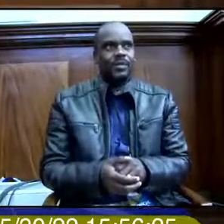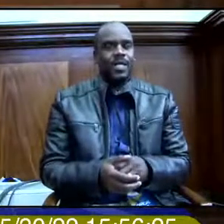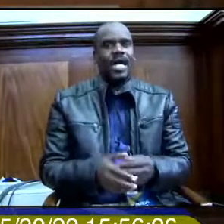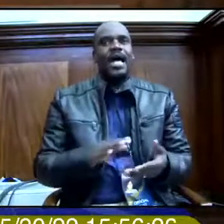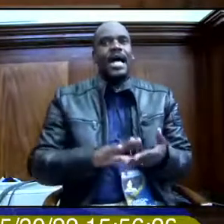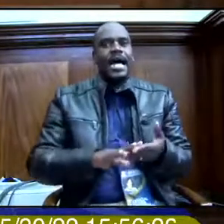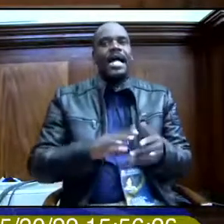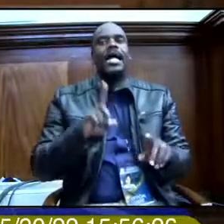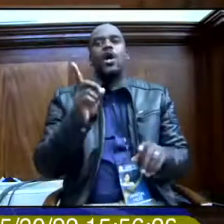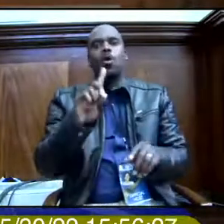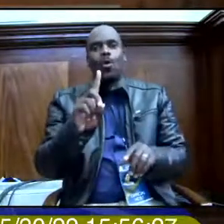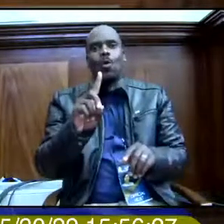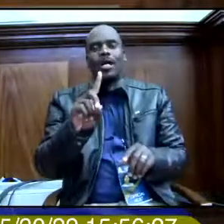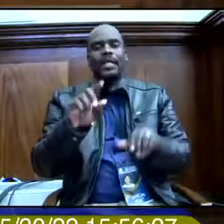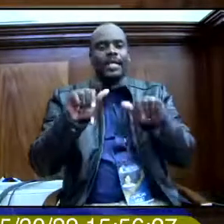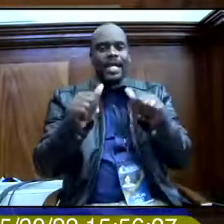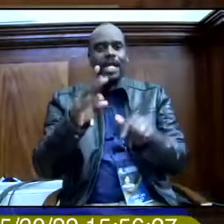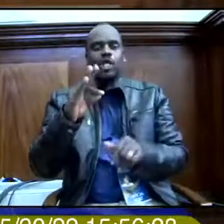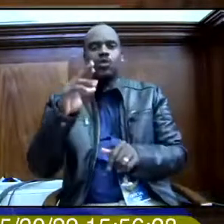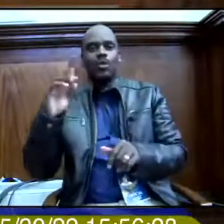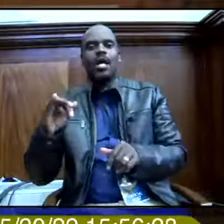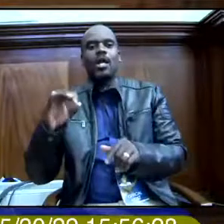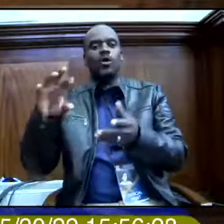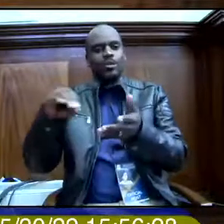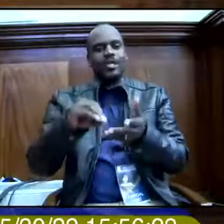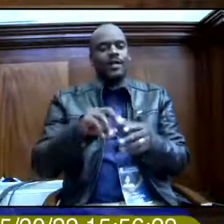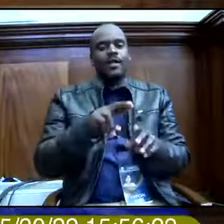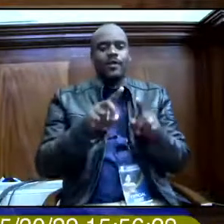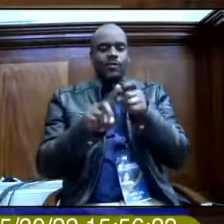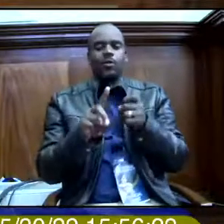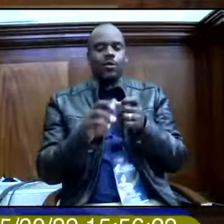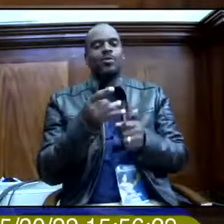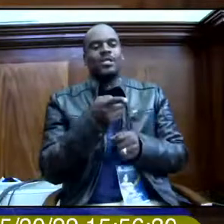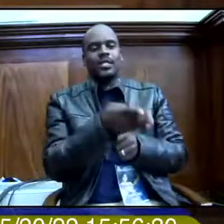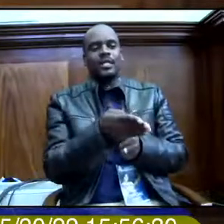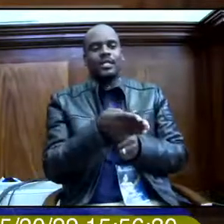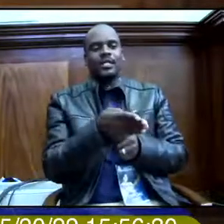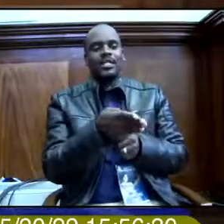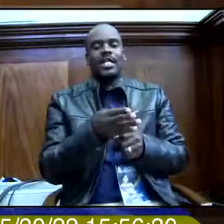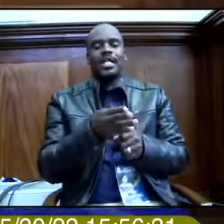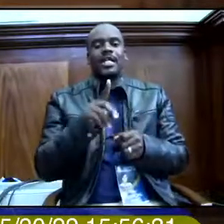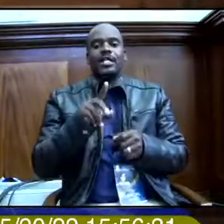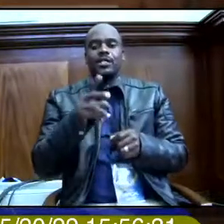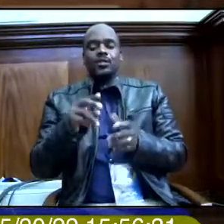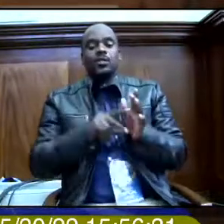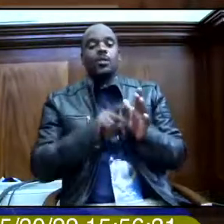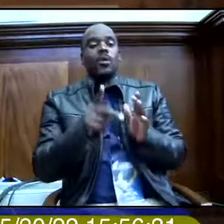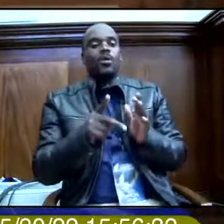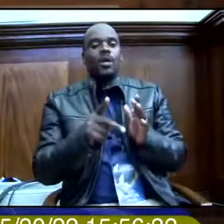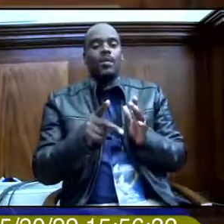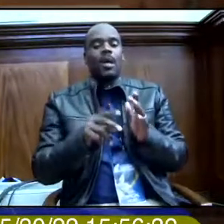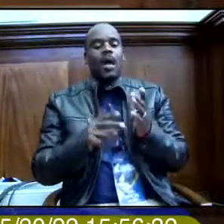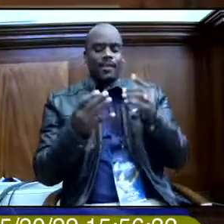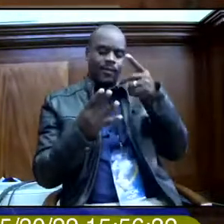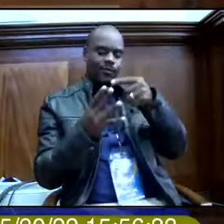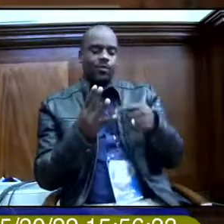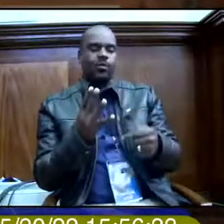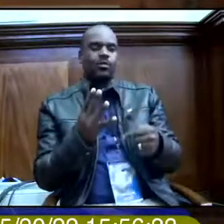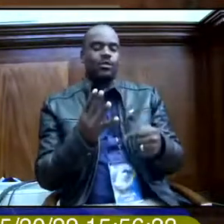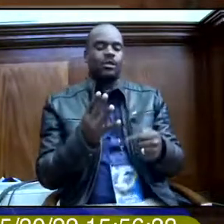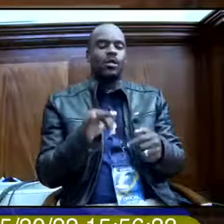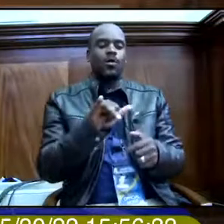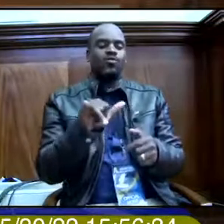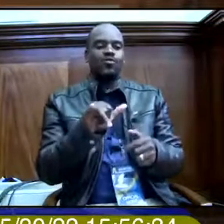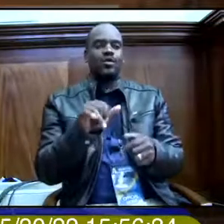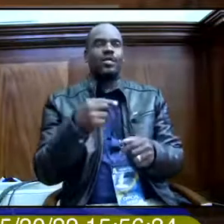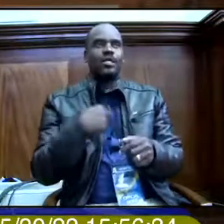and what actually obtained from such austerity programs are the following which